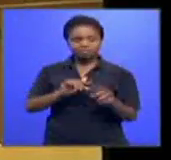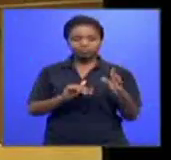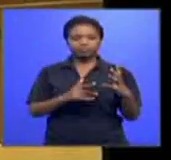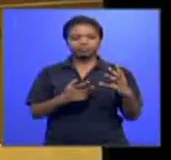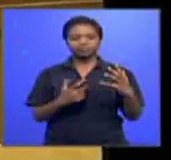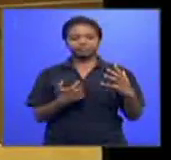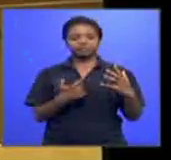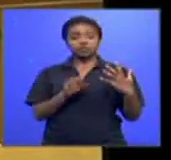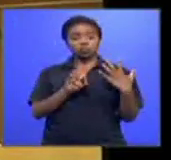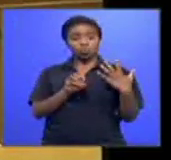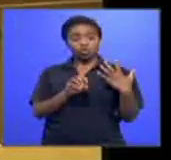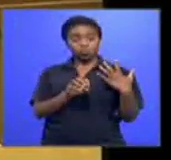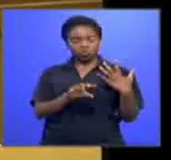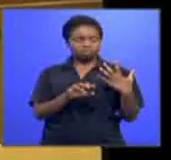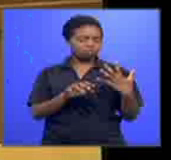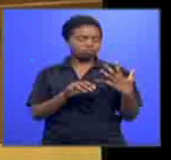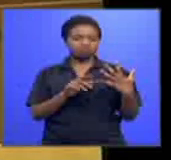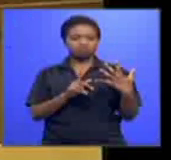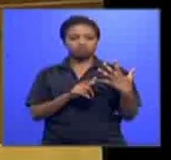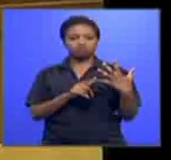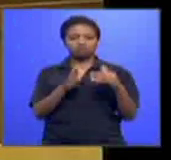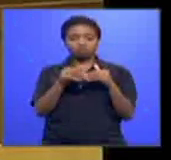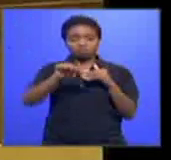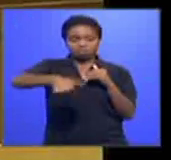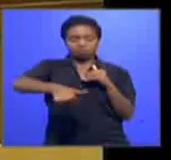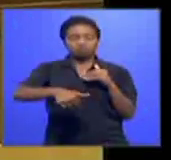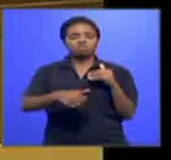Carltonville, and Merdenburg.